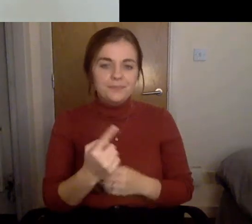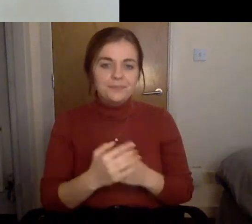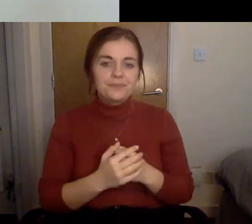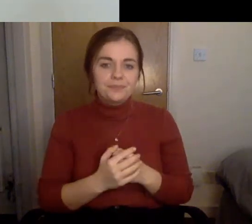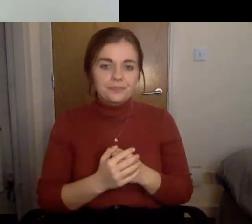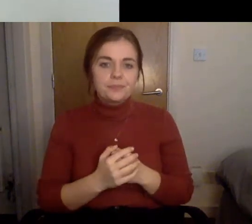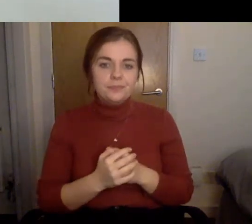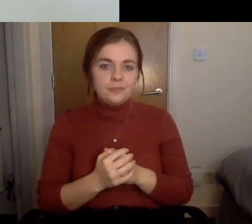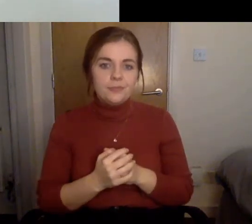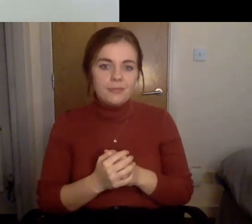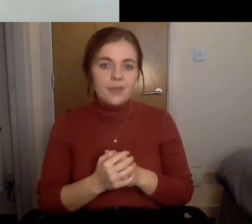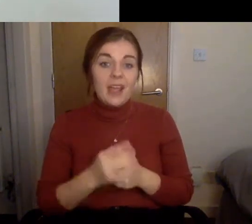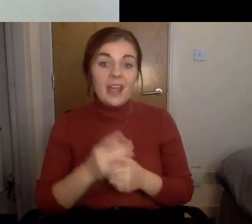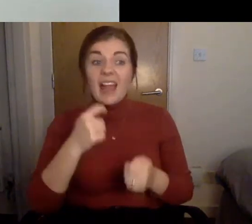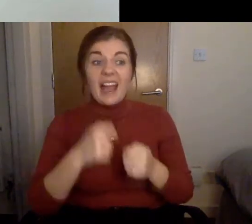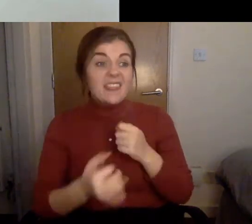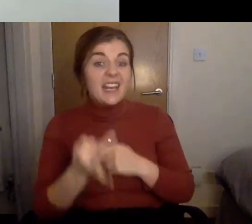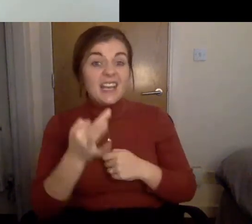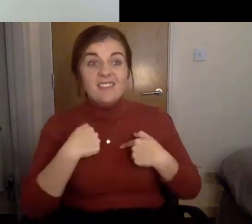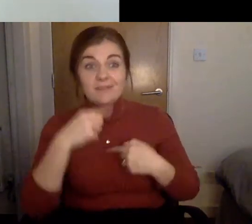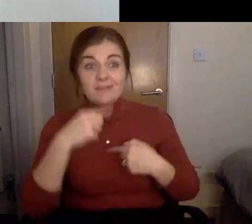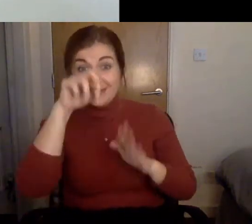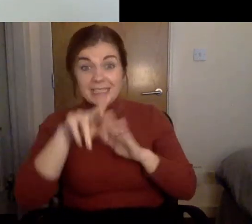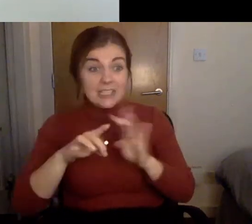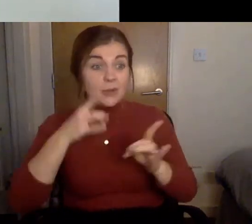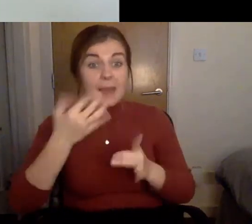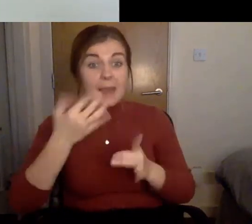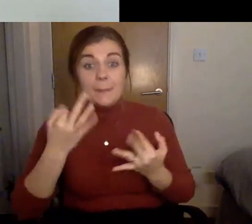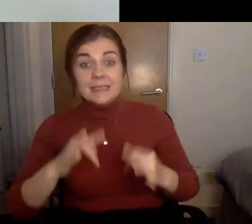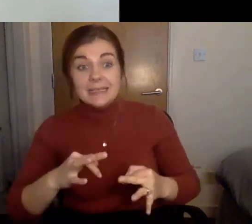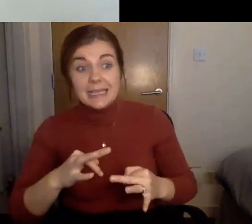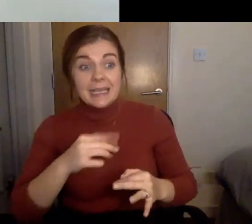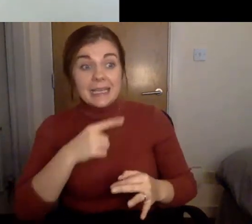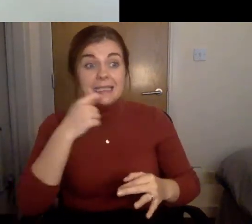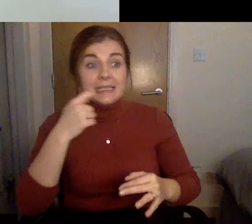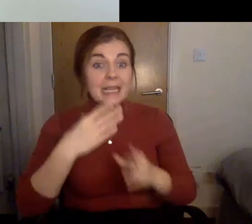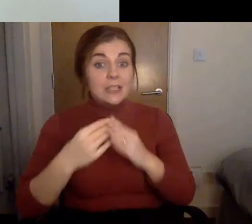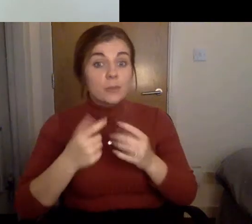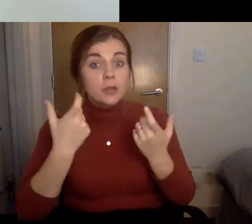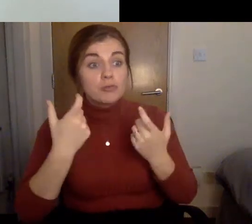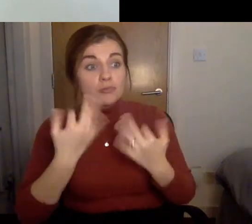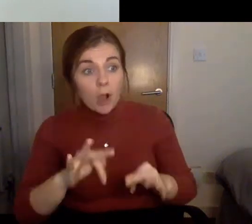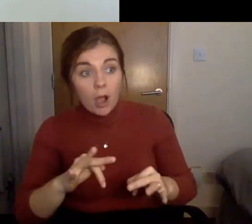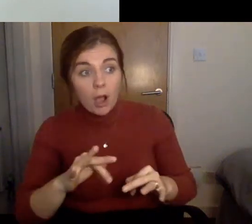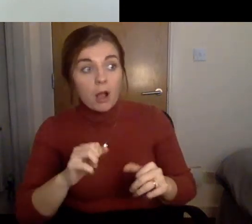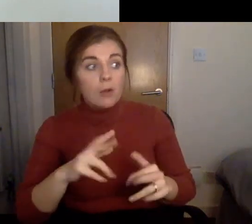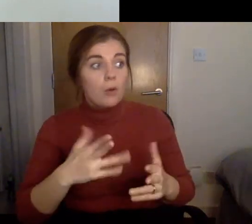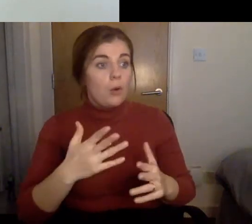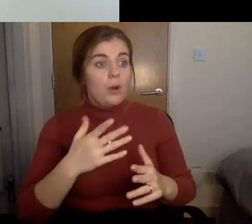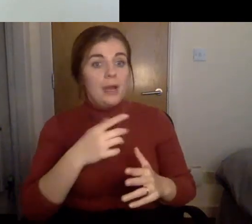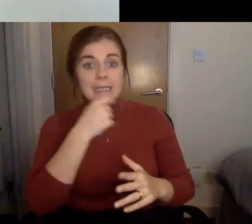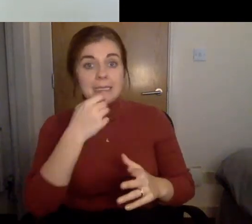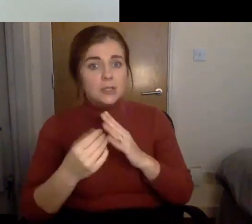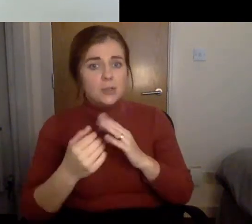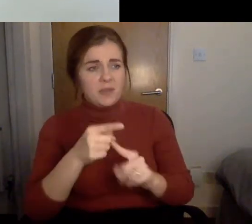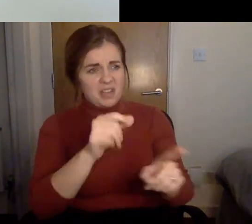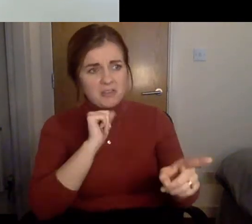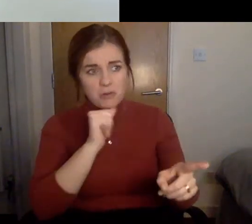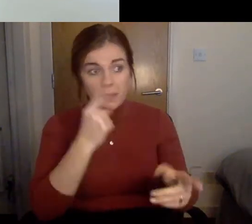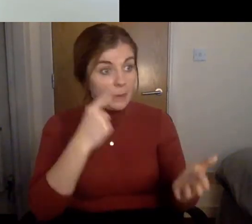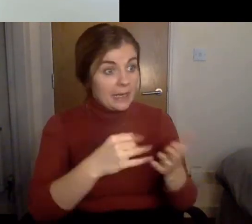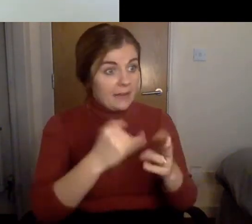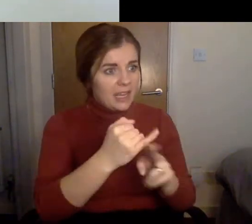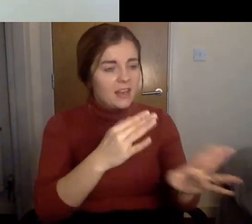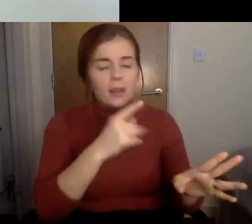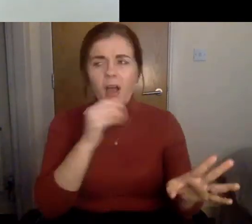you know, make mistakes or say something wrong, or, you know, say something that they don't believe in, they